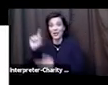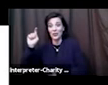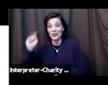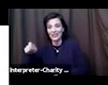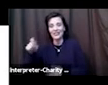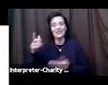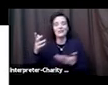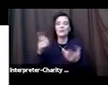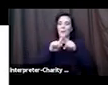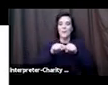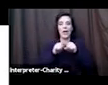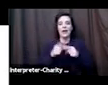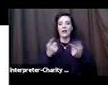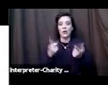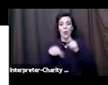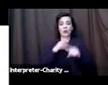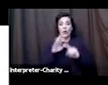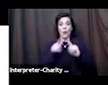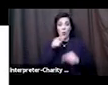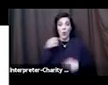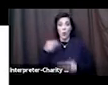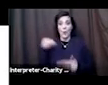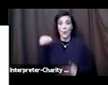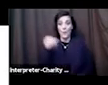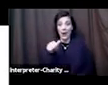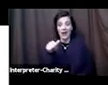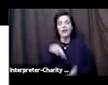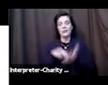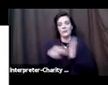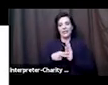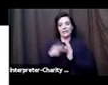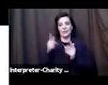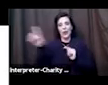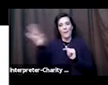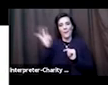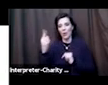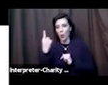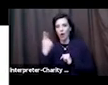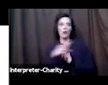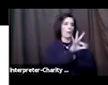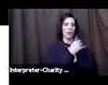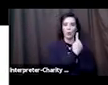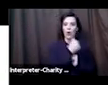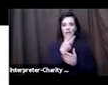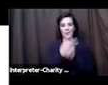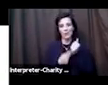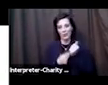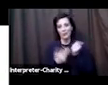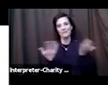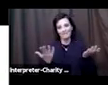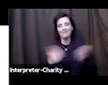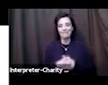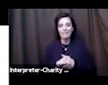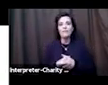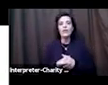have to pick one and focus on that, unfortunately, how things are right now. So just to kind of skim over this, we've already kind of talked